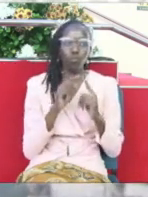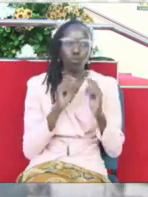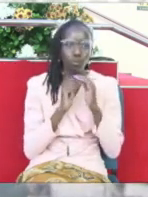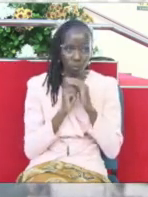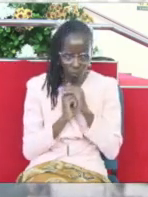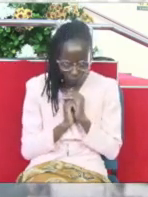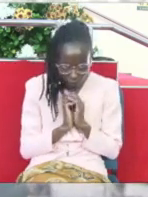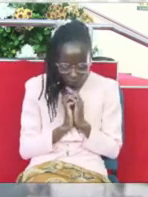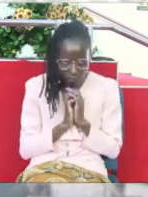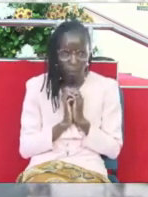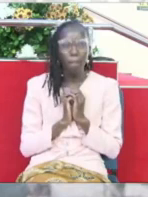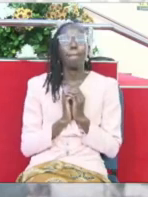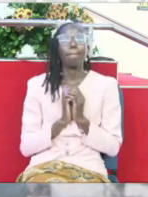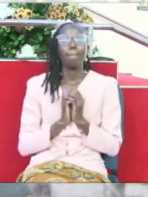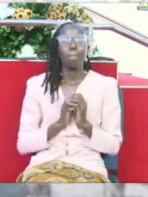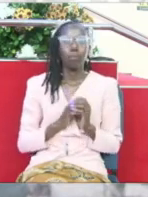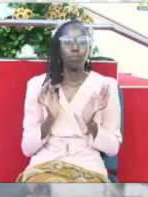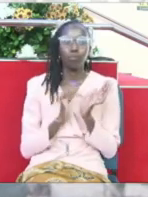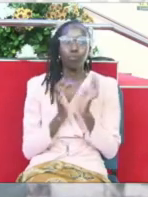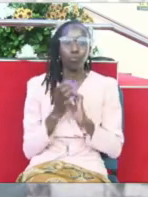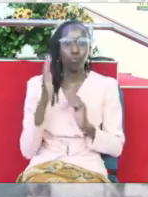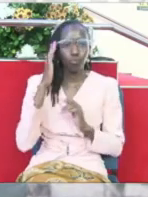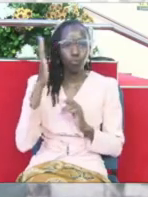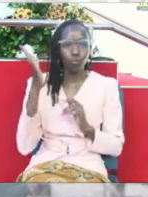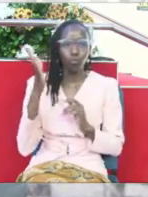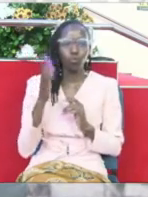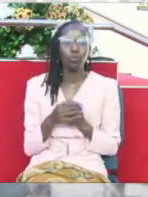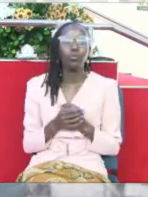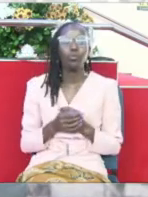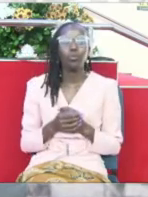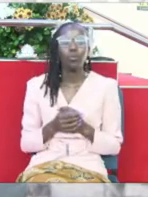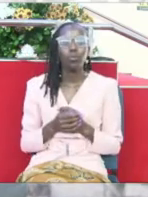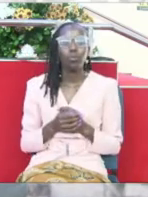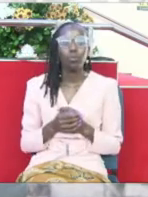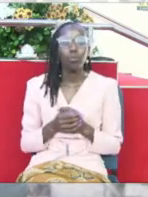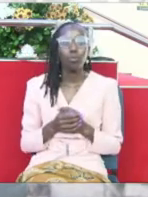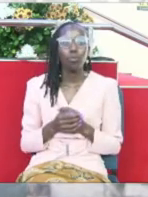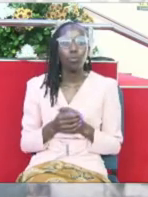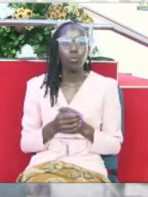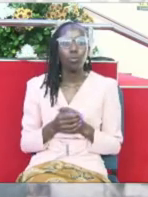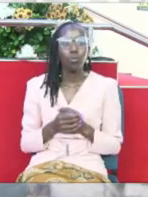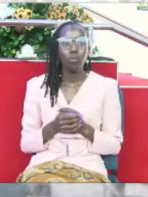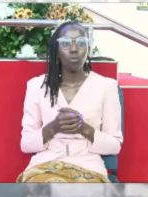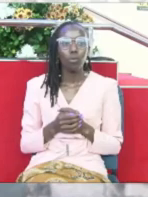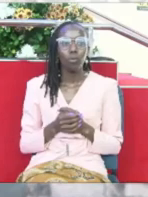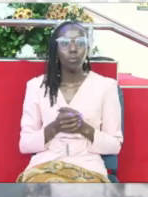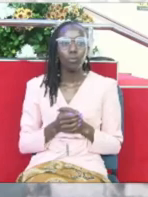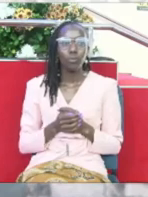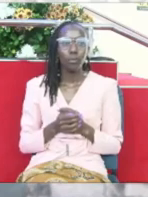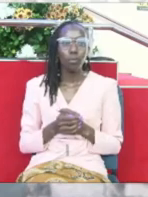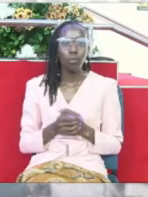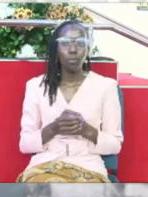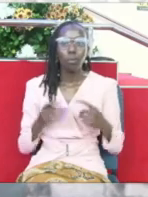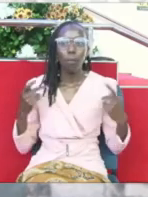the secret of doing exploits. Alijua siri ya kufanya maajabu. Many of us want to do exploits. Wengi wetu tunataka